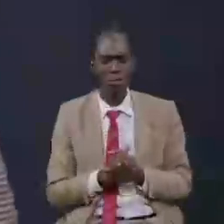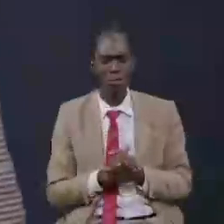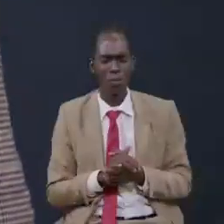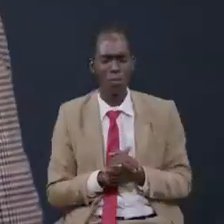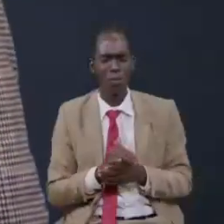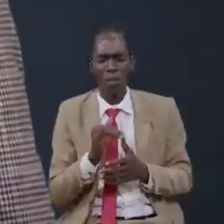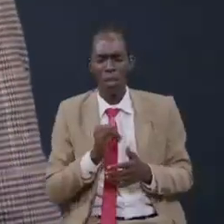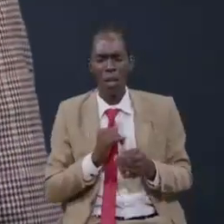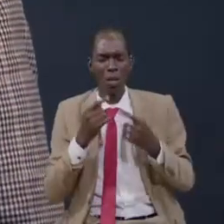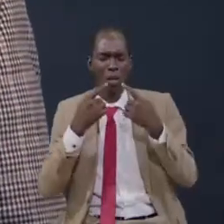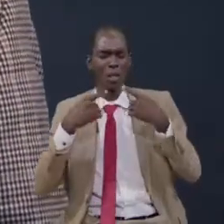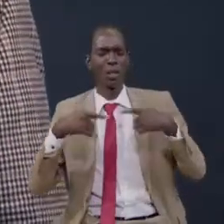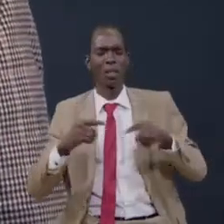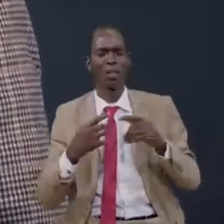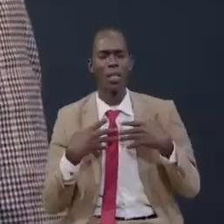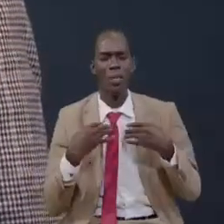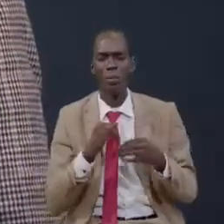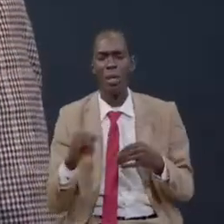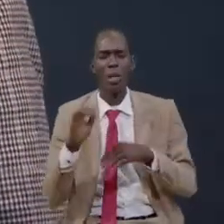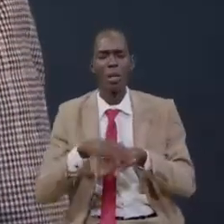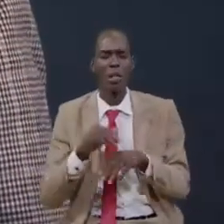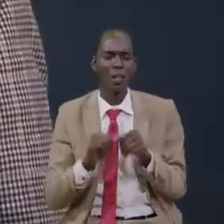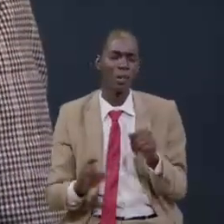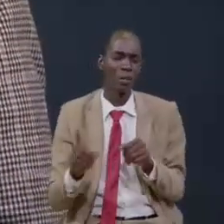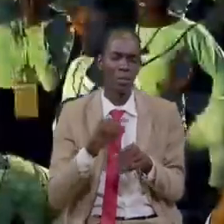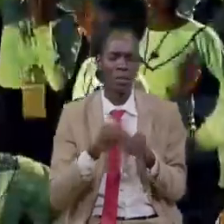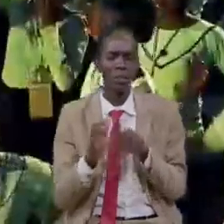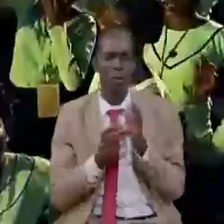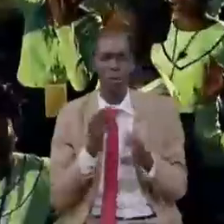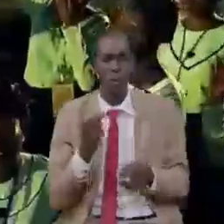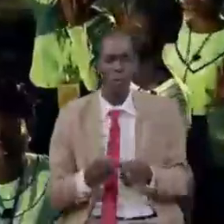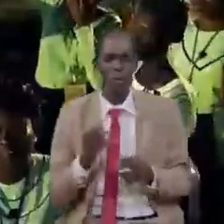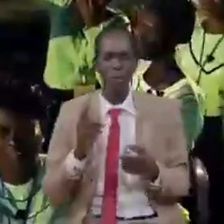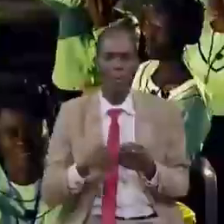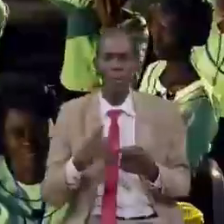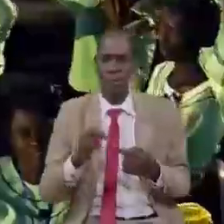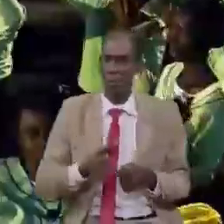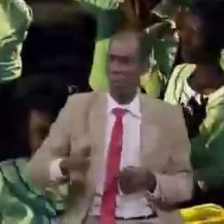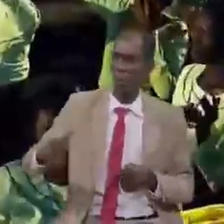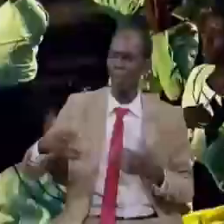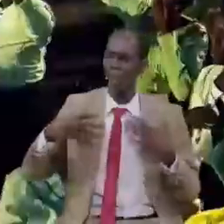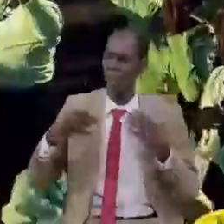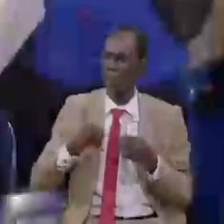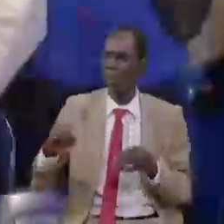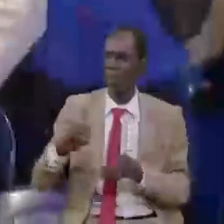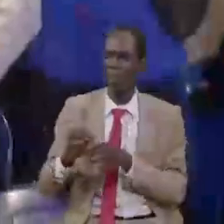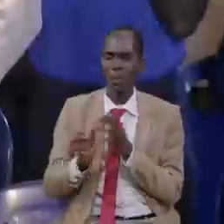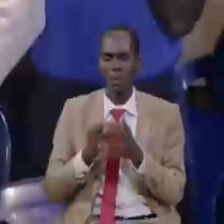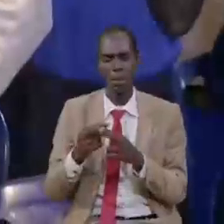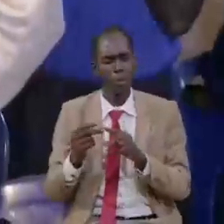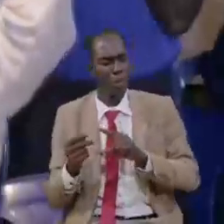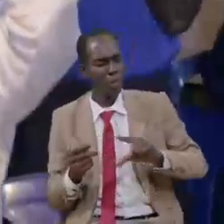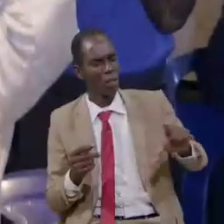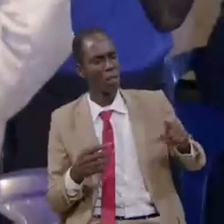healing everywhere. Amen. To the right, healing. Amen. To the left, healing. Amen.